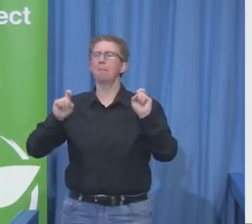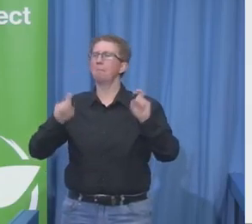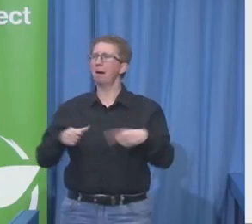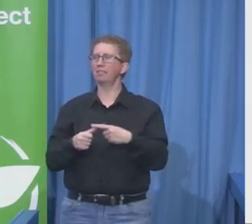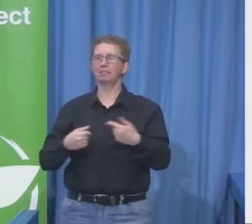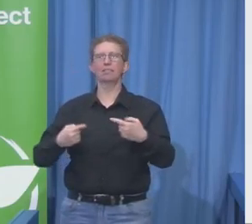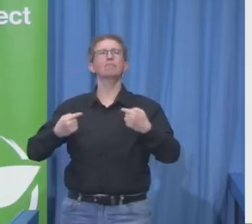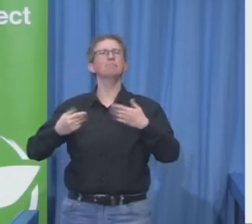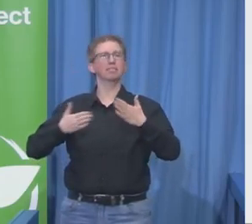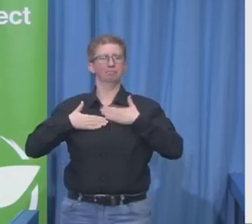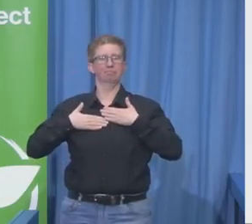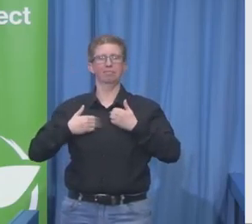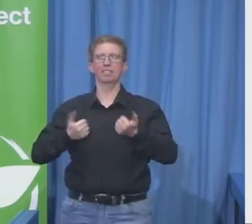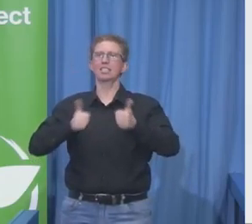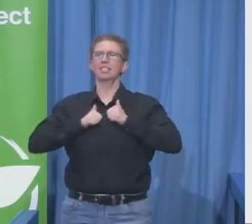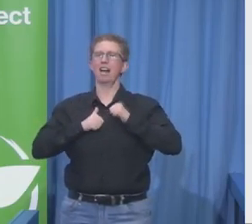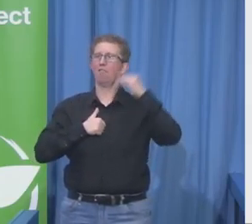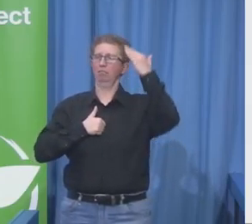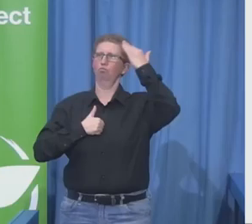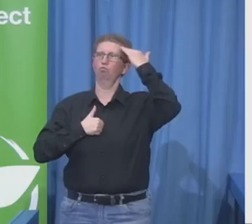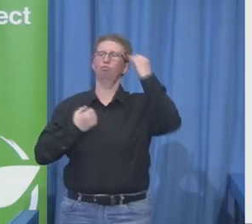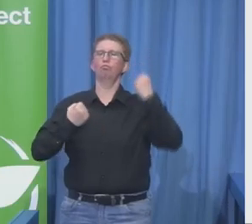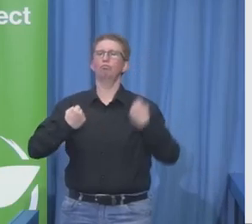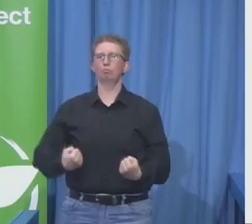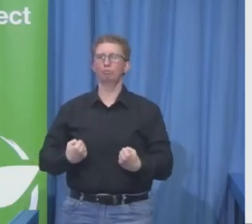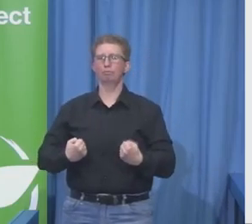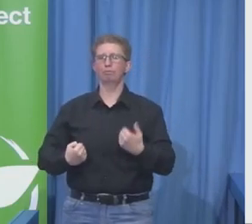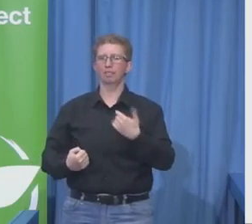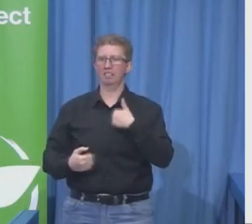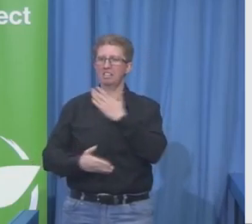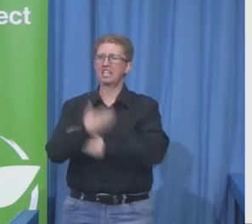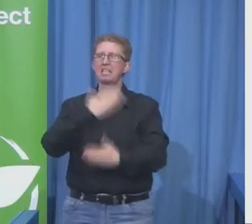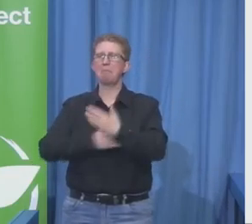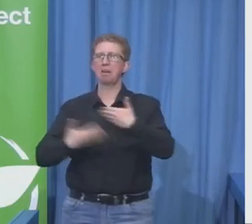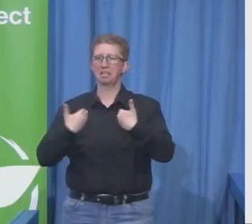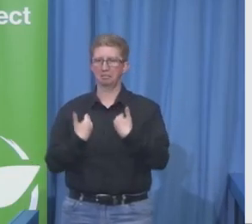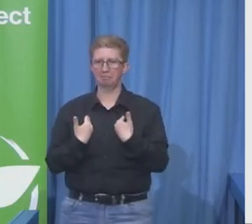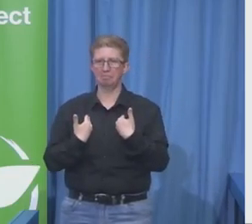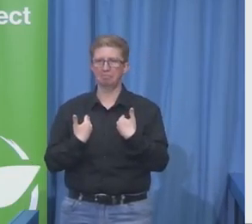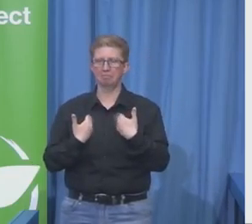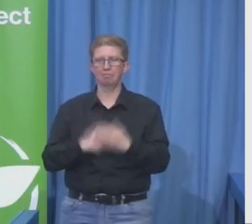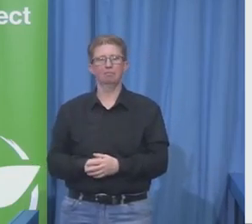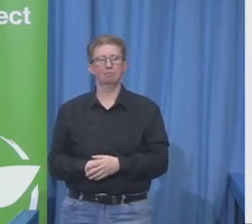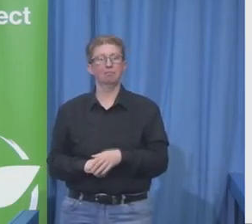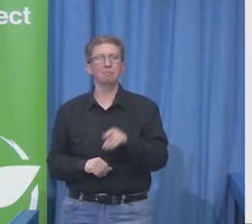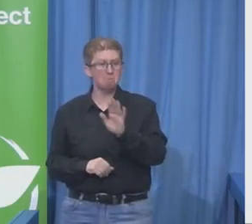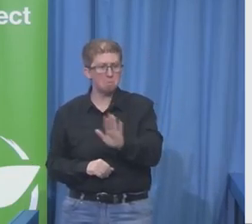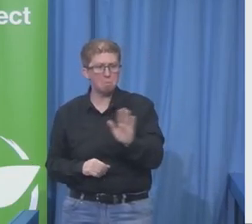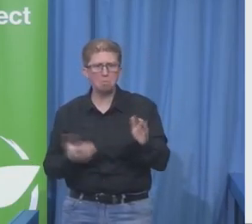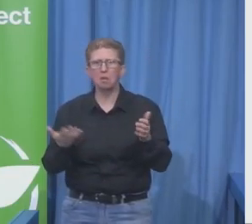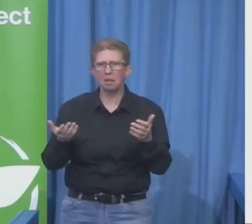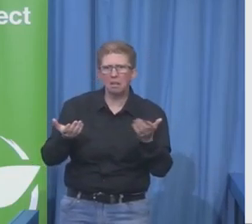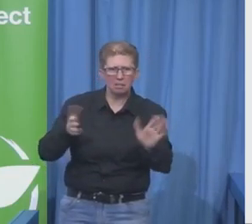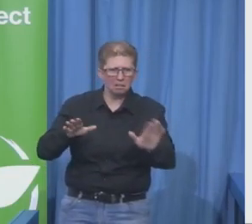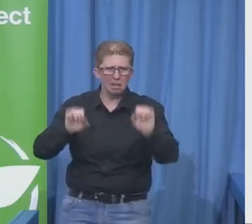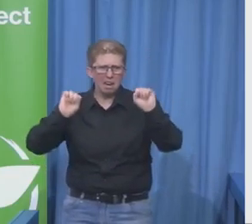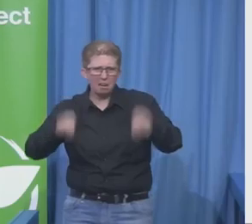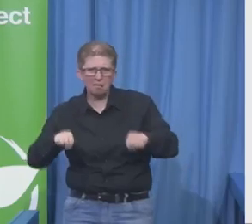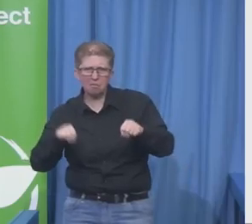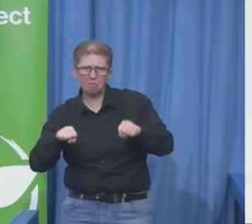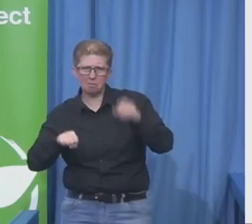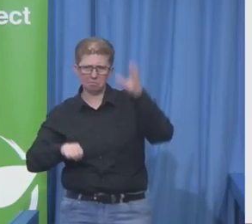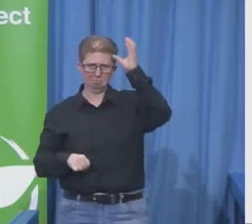capabilities, or the knowledge how to prepare efficiently for an interview. However,